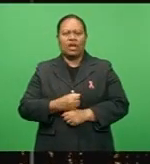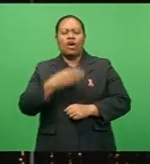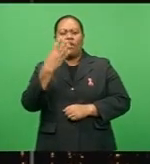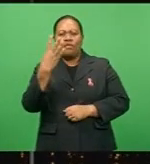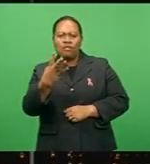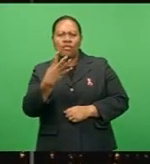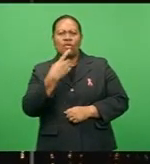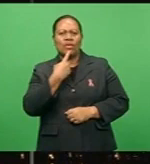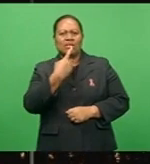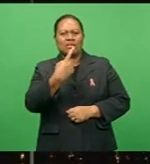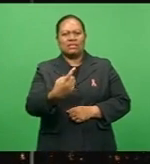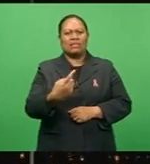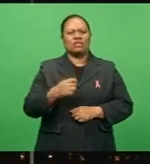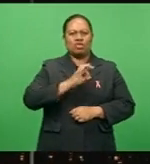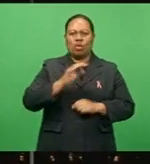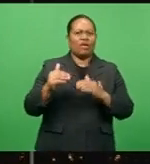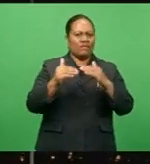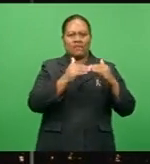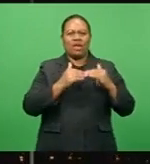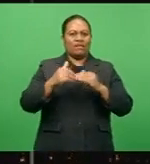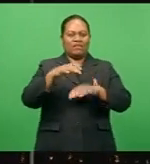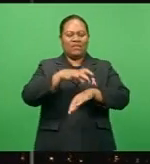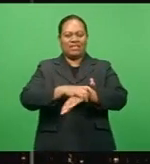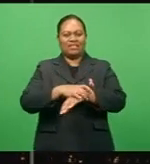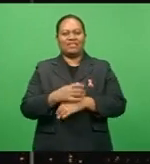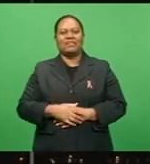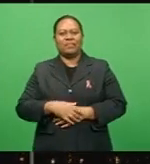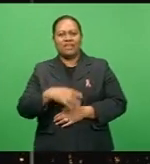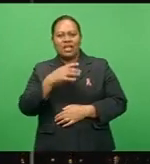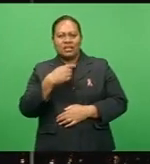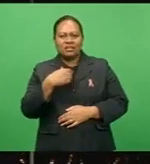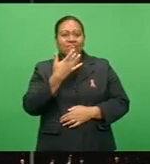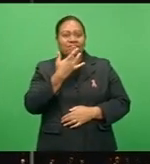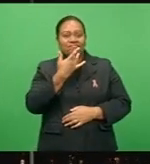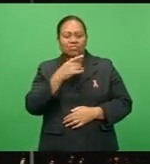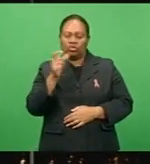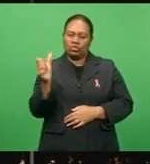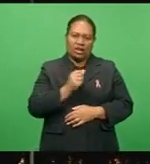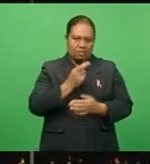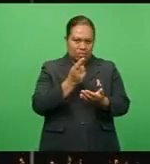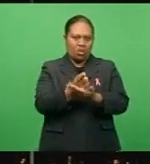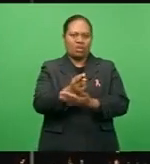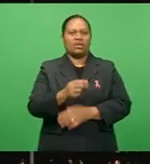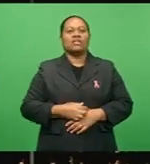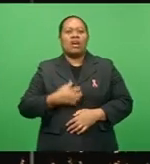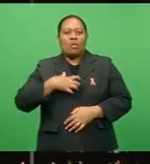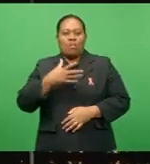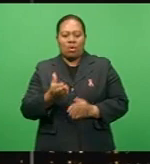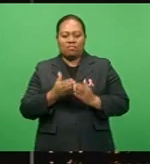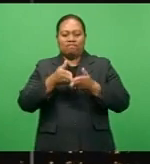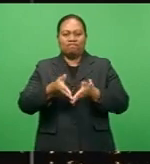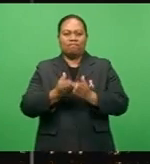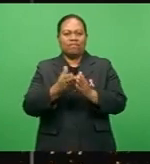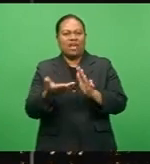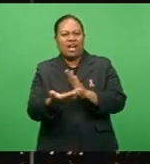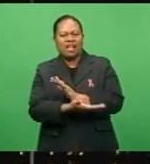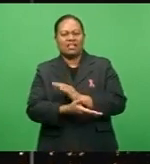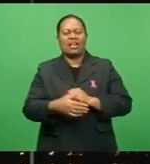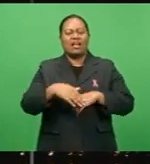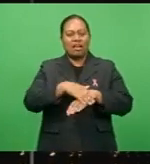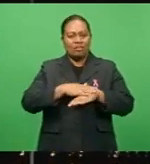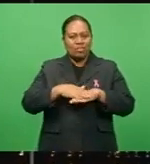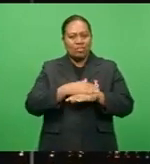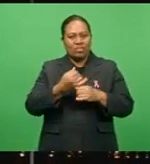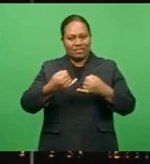20 to 25 knots, rough seas. Turning to the tides, low tide is at 8:08 p.m. with the next high tide at